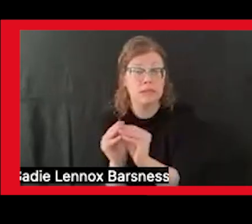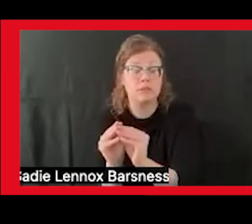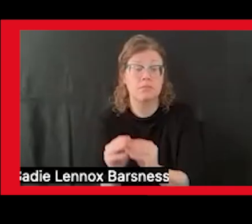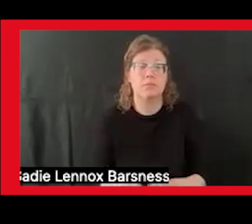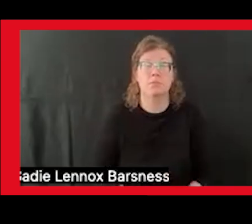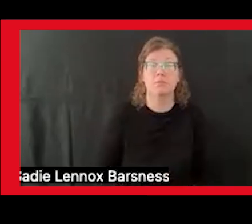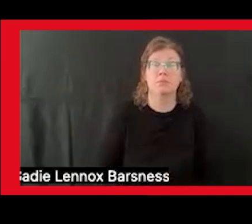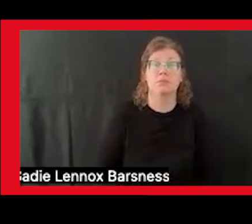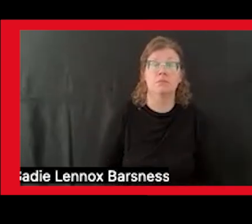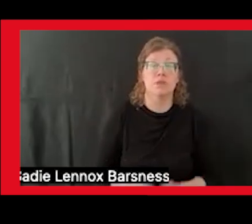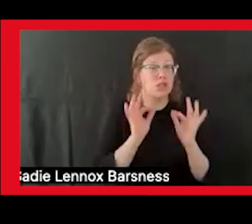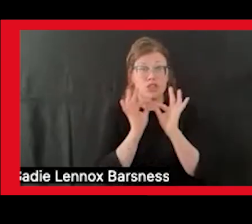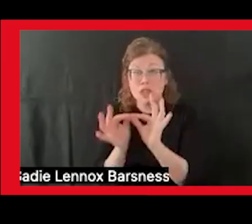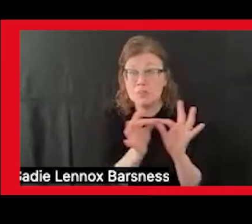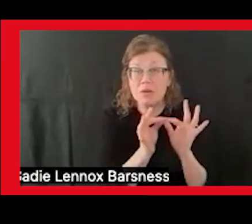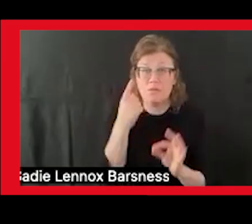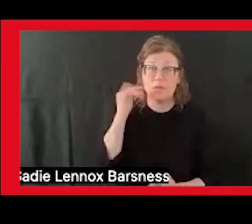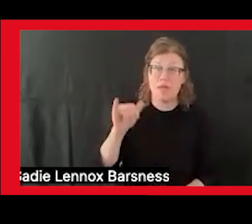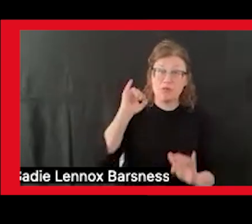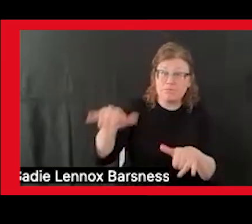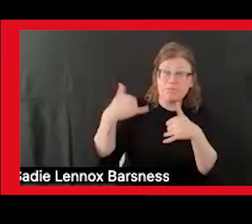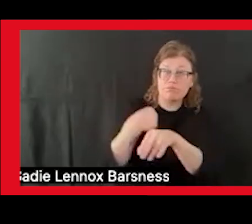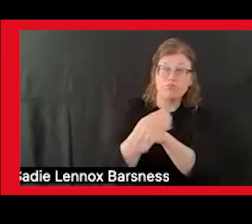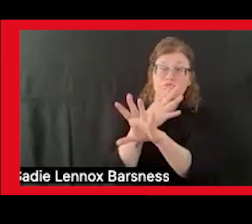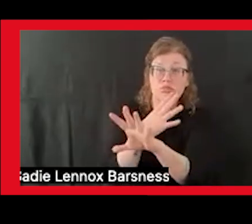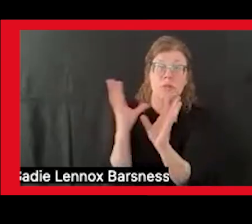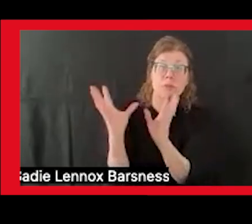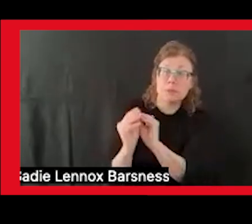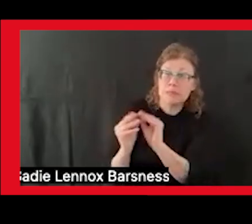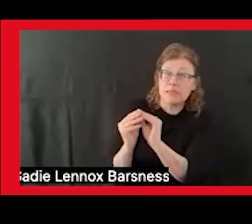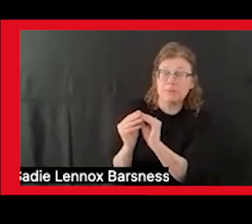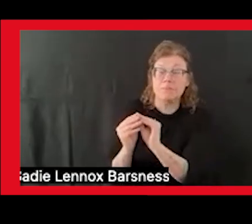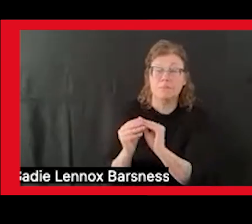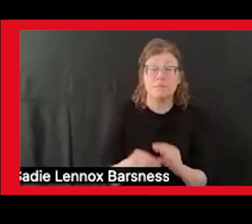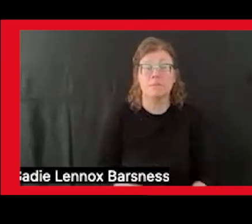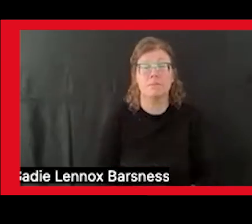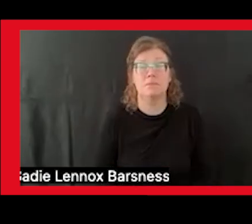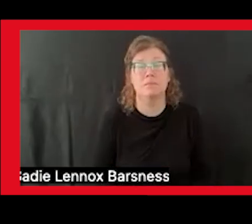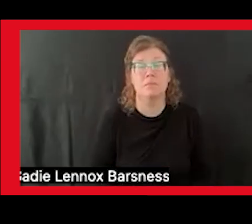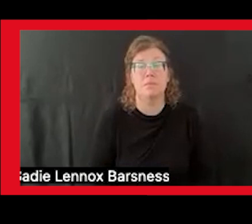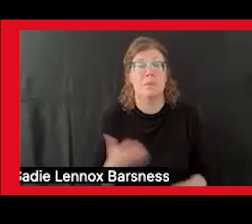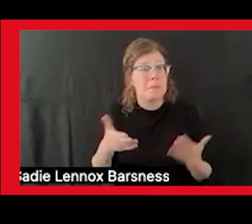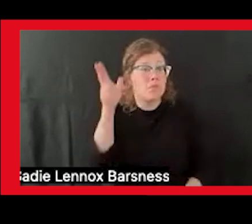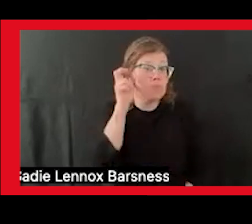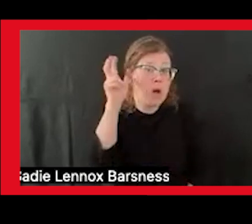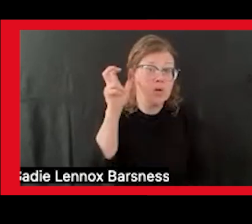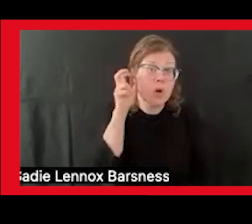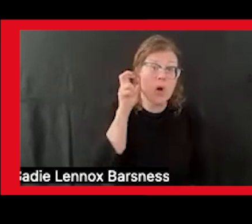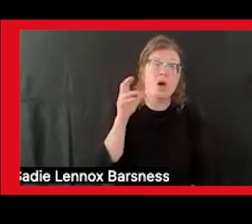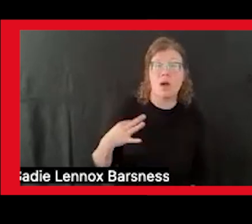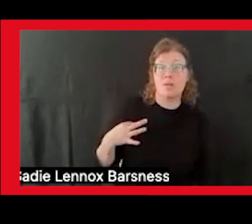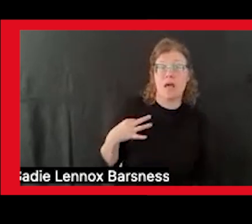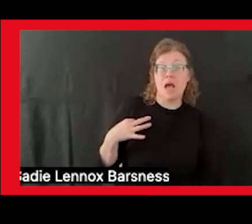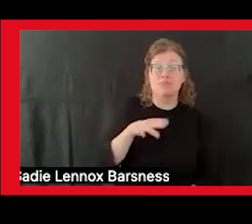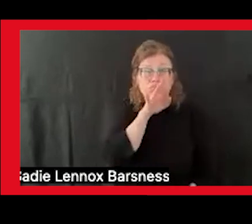writing assistance. We will work one-on-one with applicants and develop